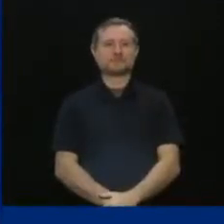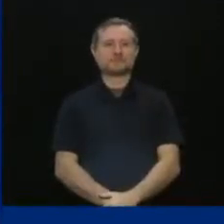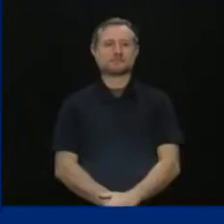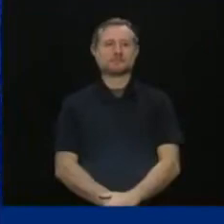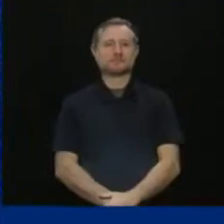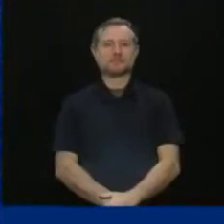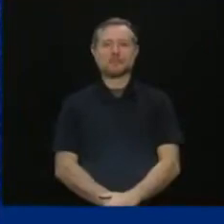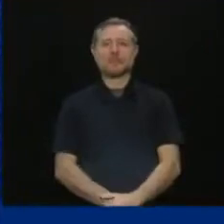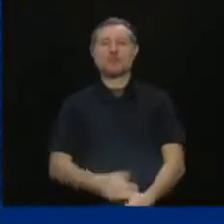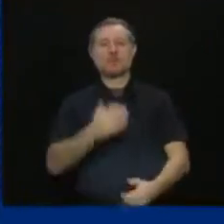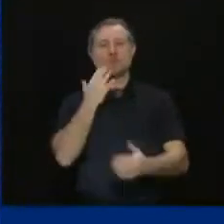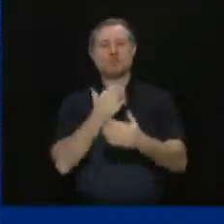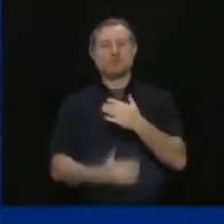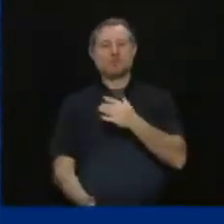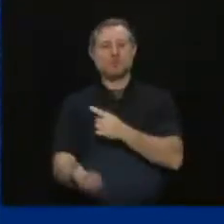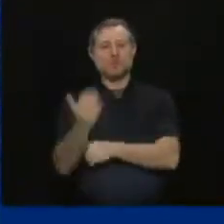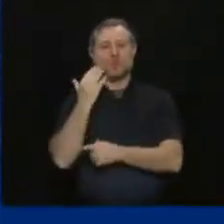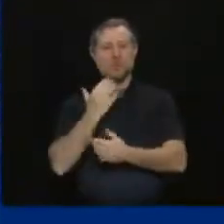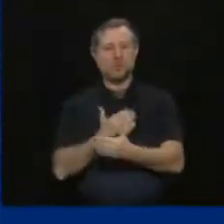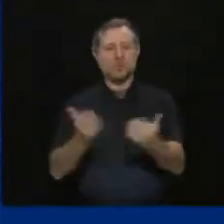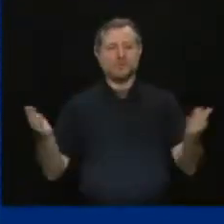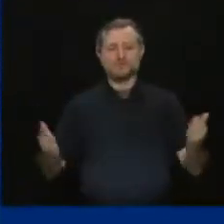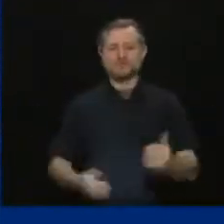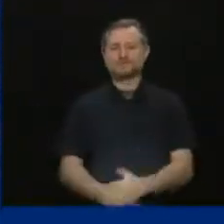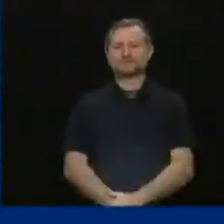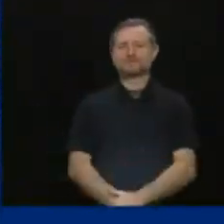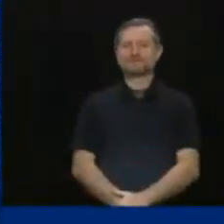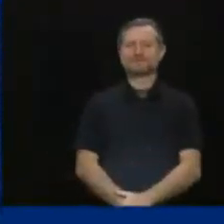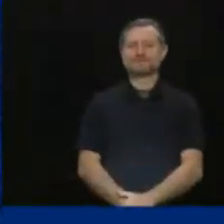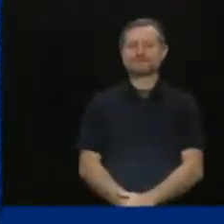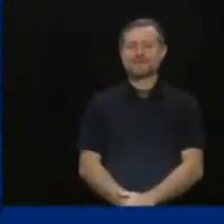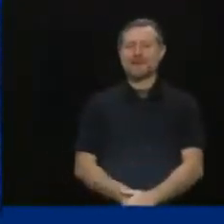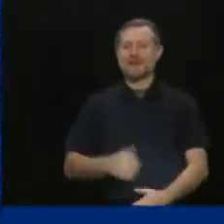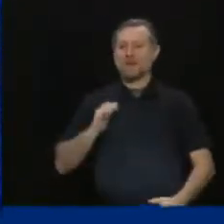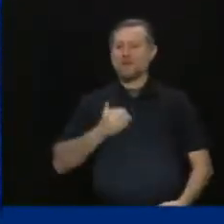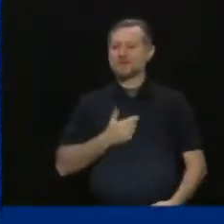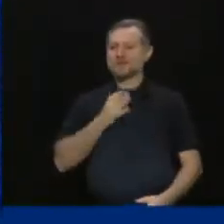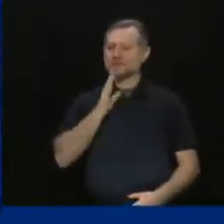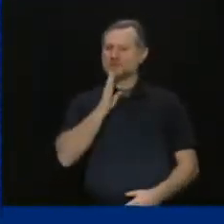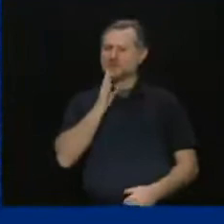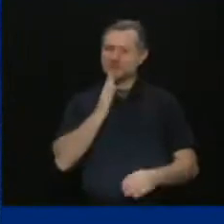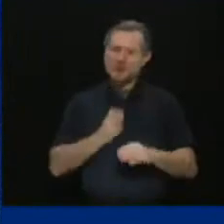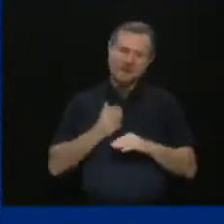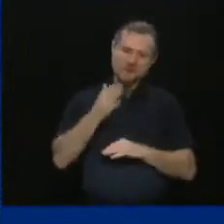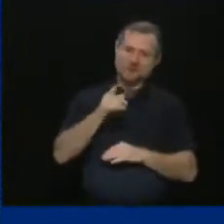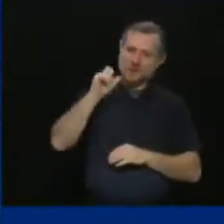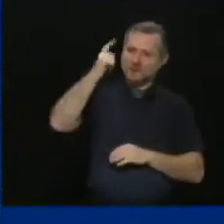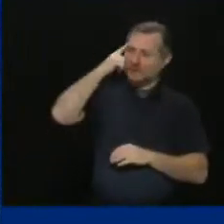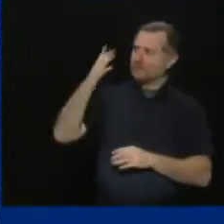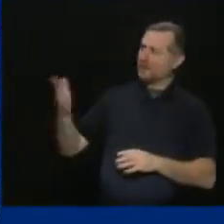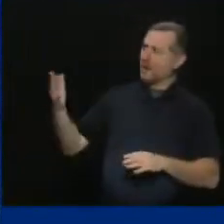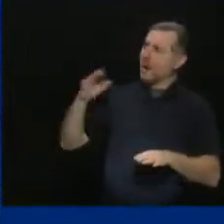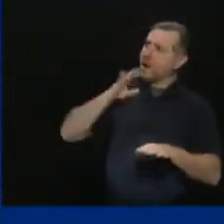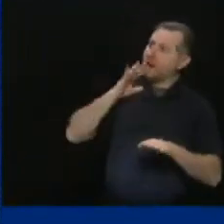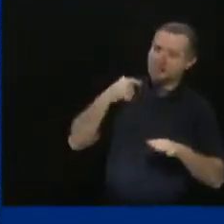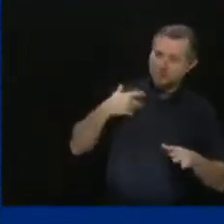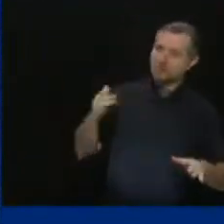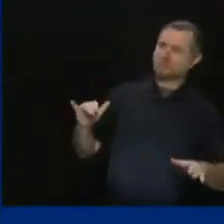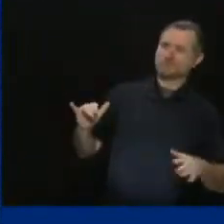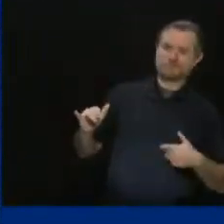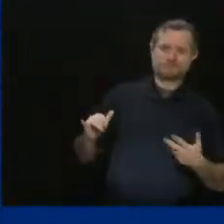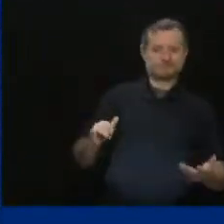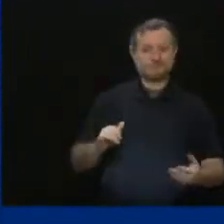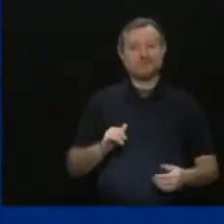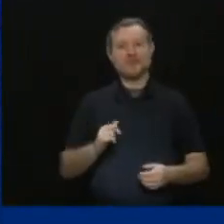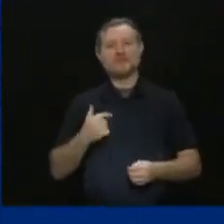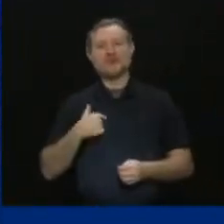Good morning, everyone. How do you follow the governor? You know, we're in the back room drawing straws. Let's get